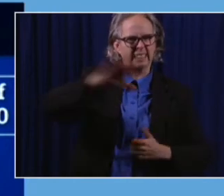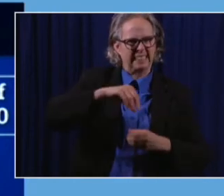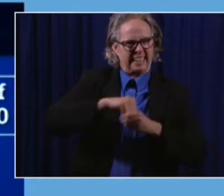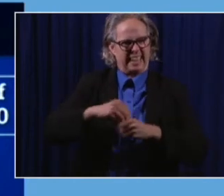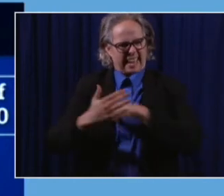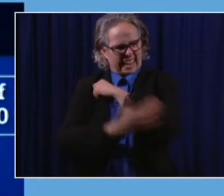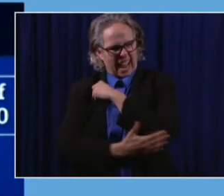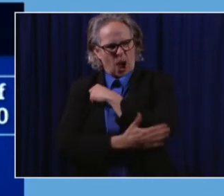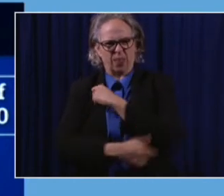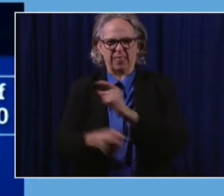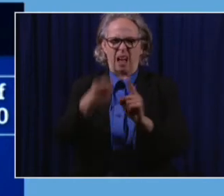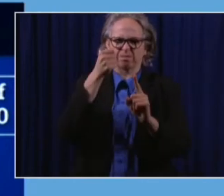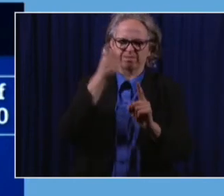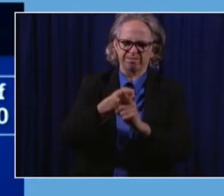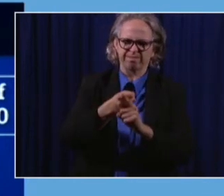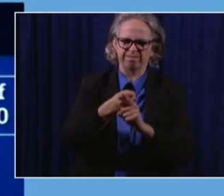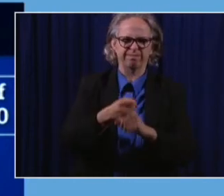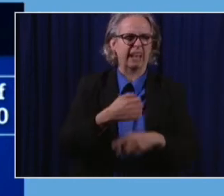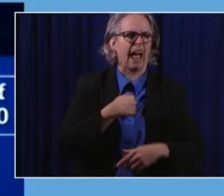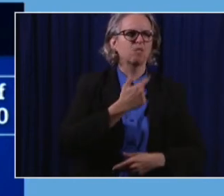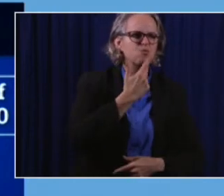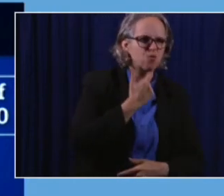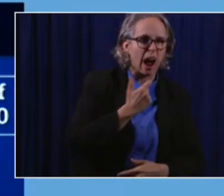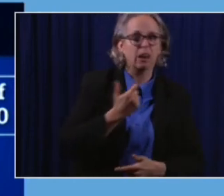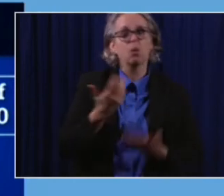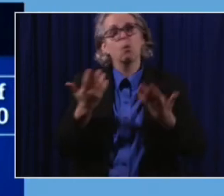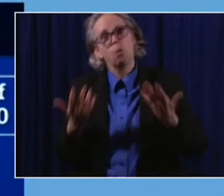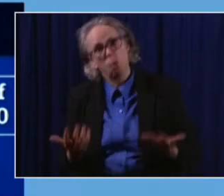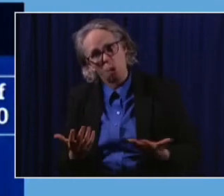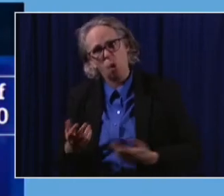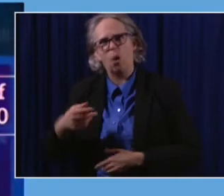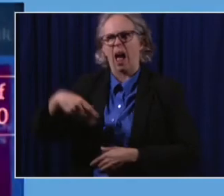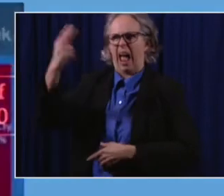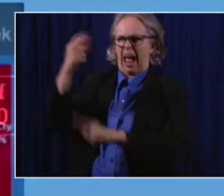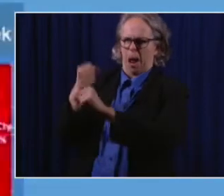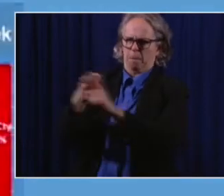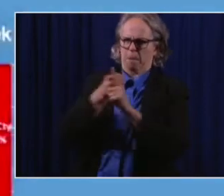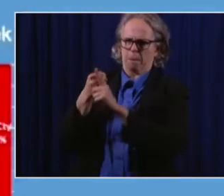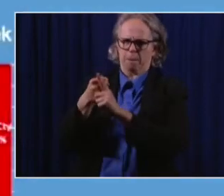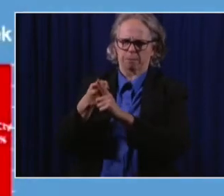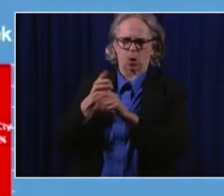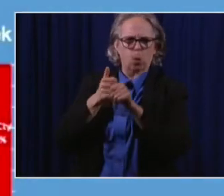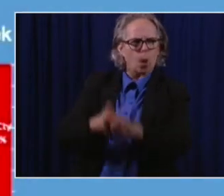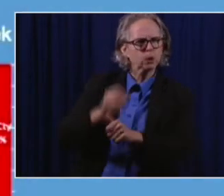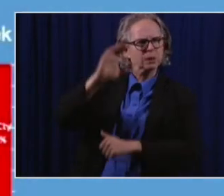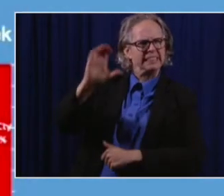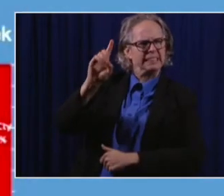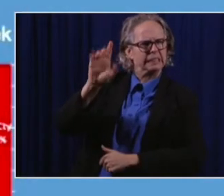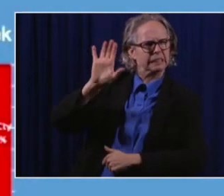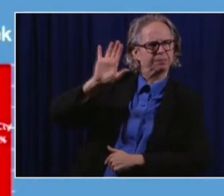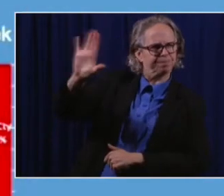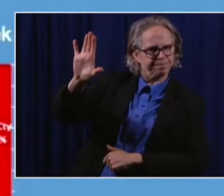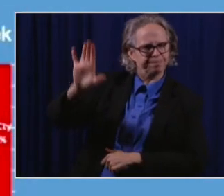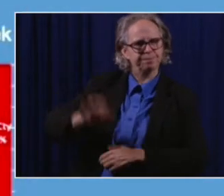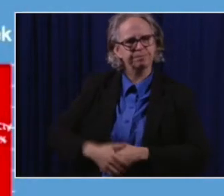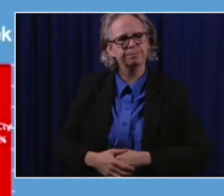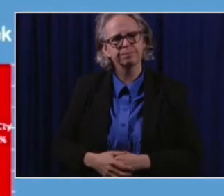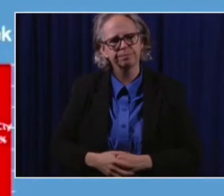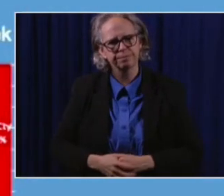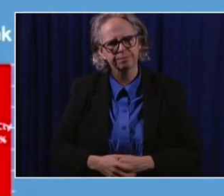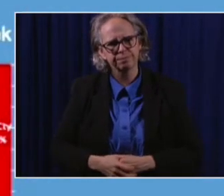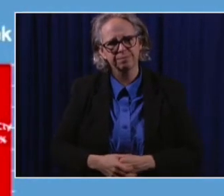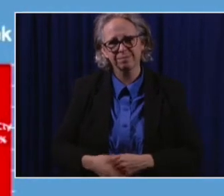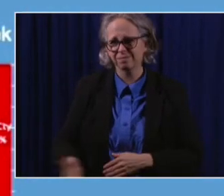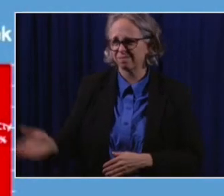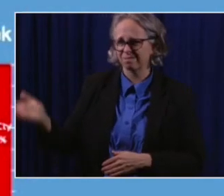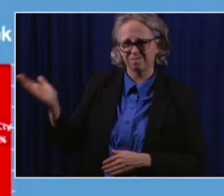red county. Let's take a look at the next one, Eric. shows